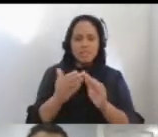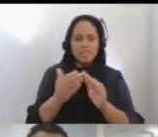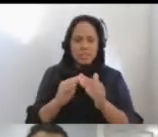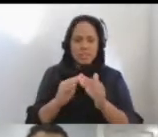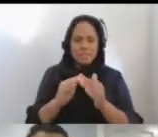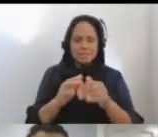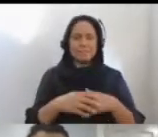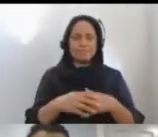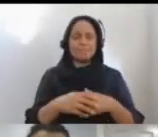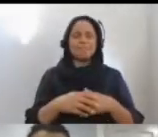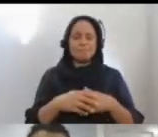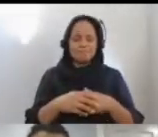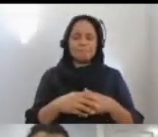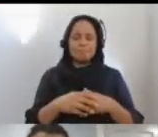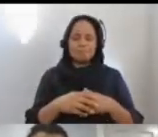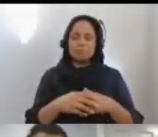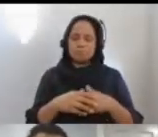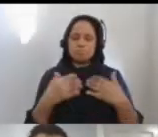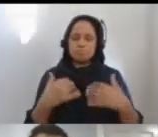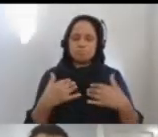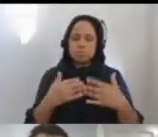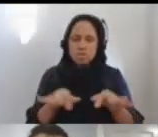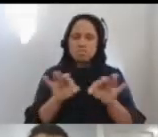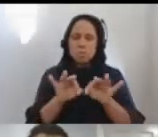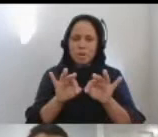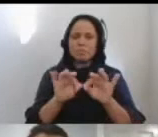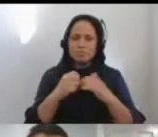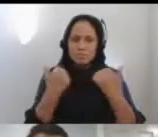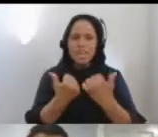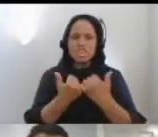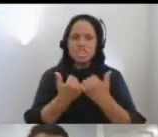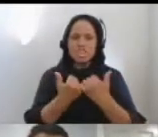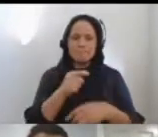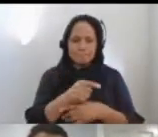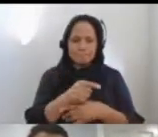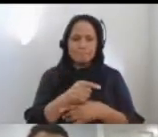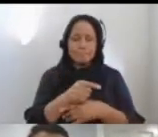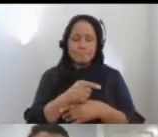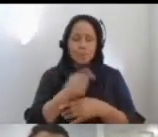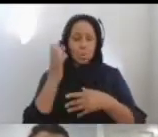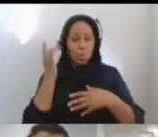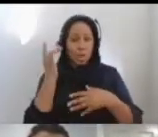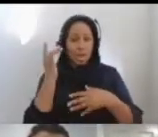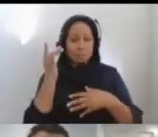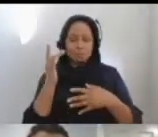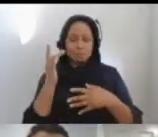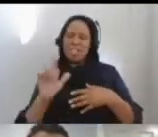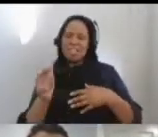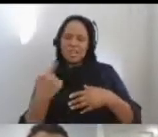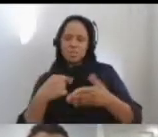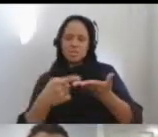a really important agency because, as we'll come to discuss a little later, when we go over the eligibility